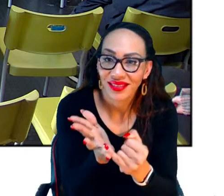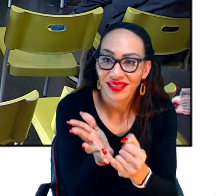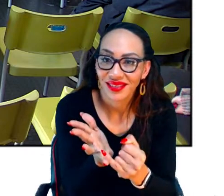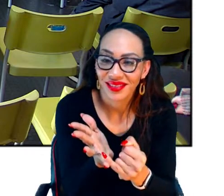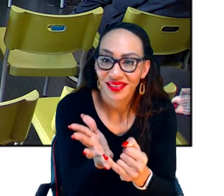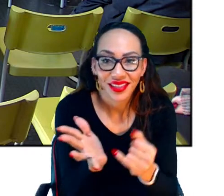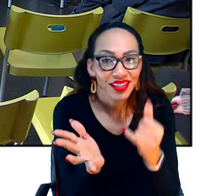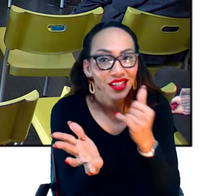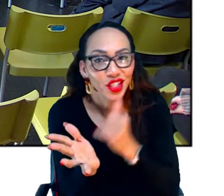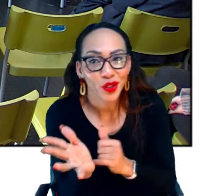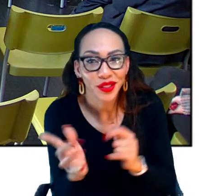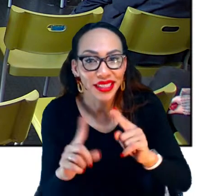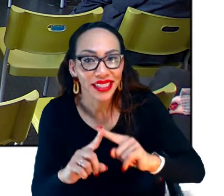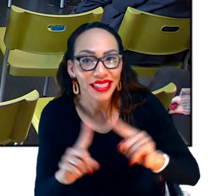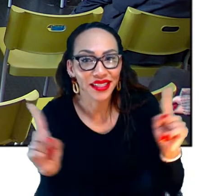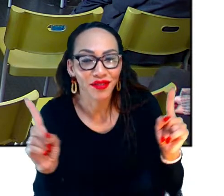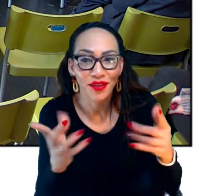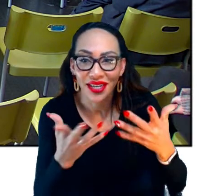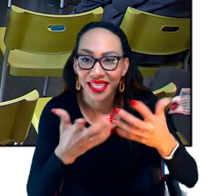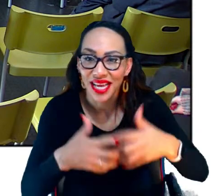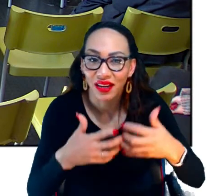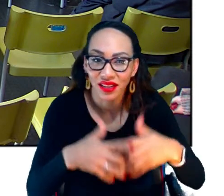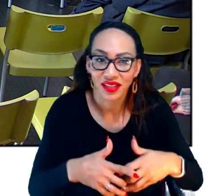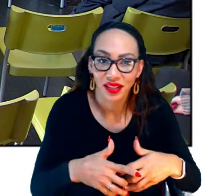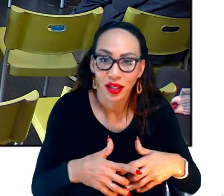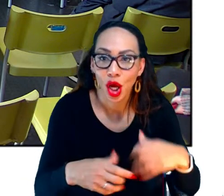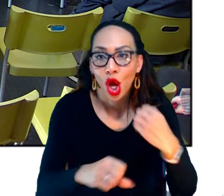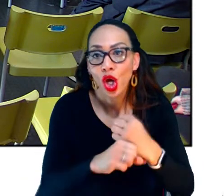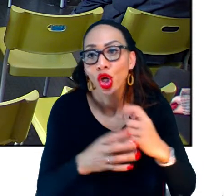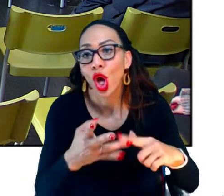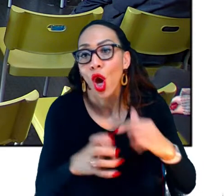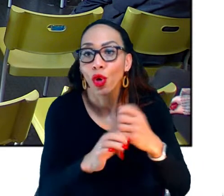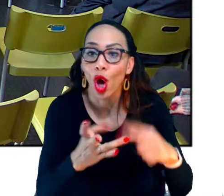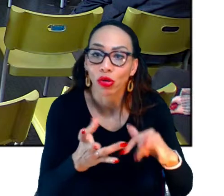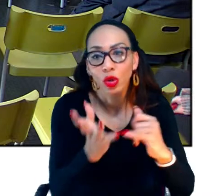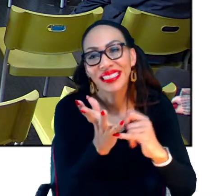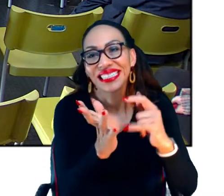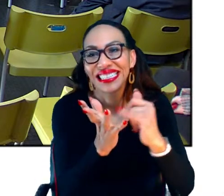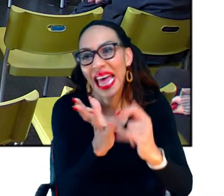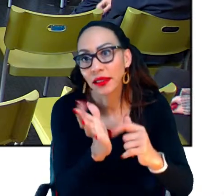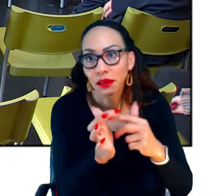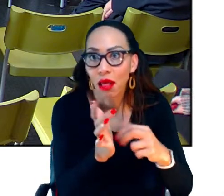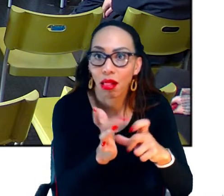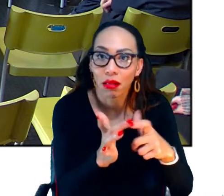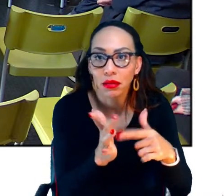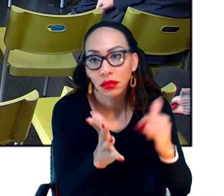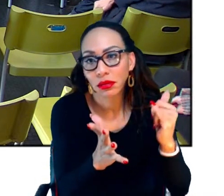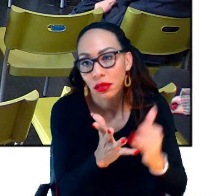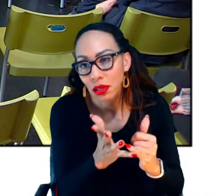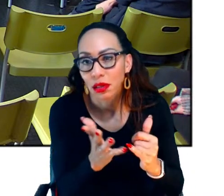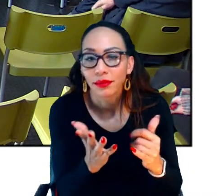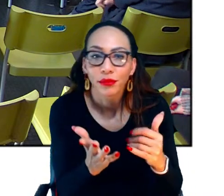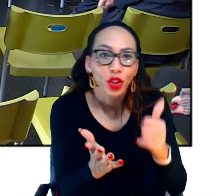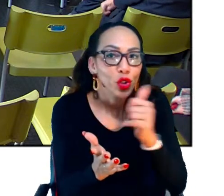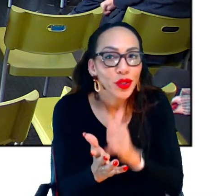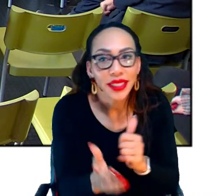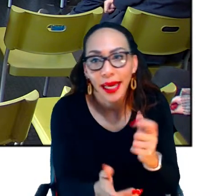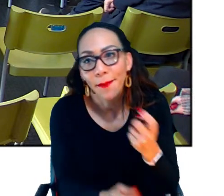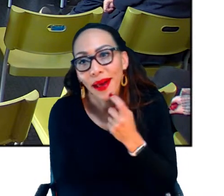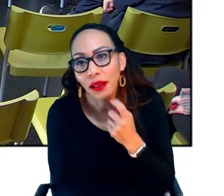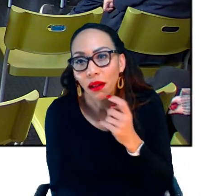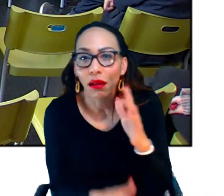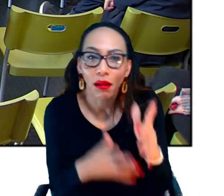technology parts, and not that gobos are pieces of technology in the same way, but using the metal and working with it. I think, I don't know, I